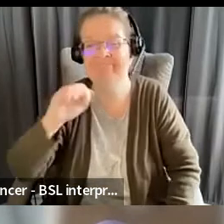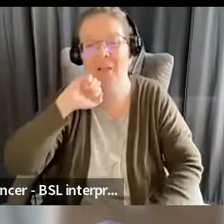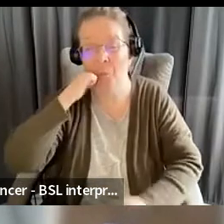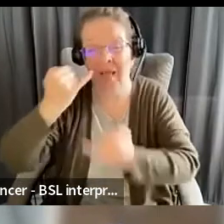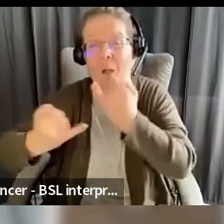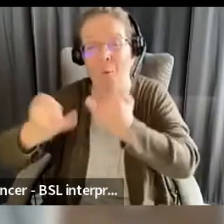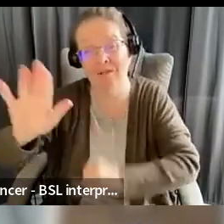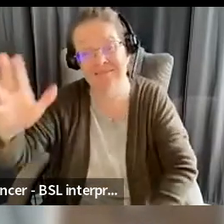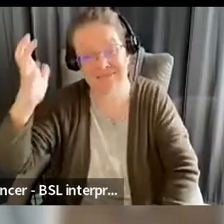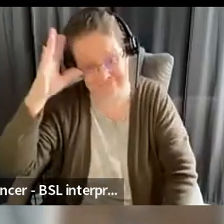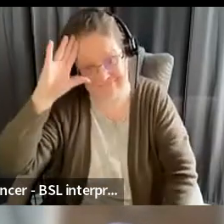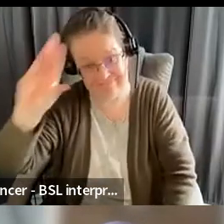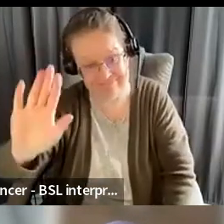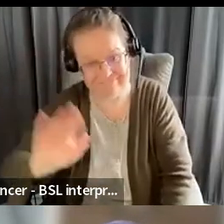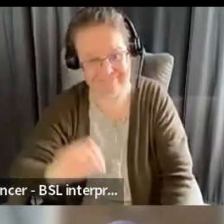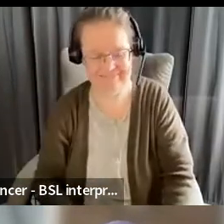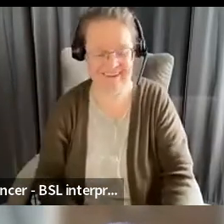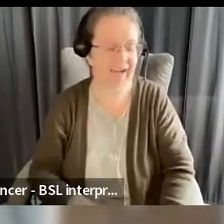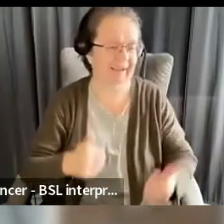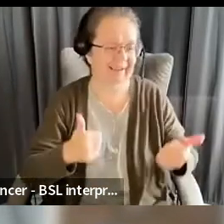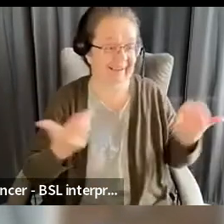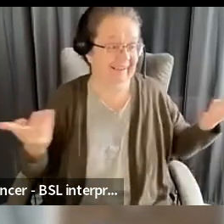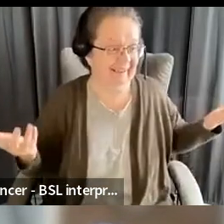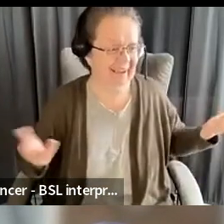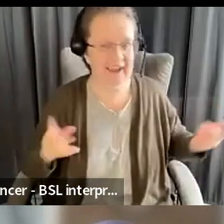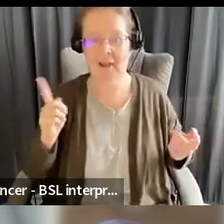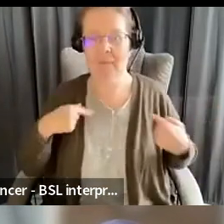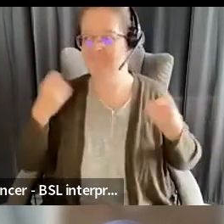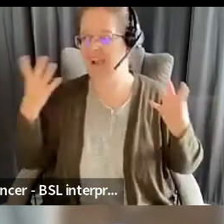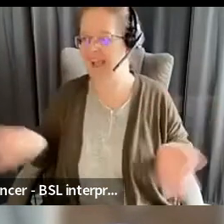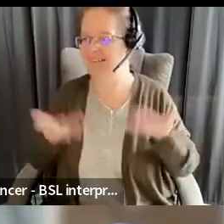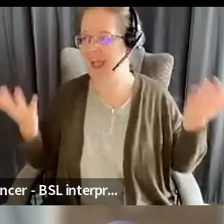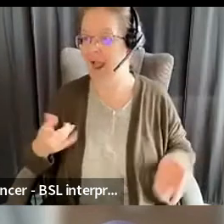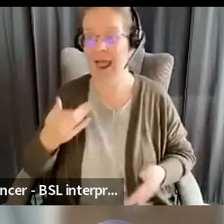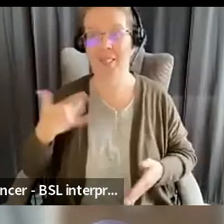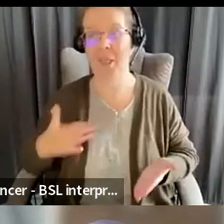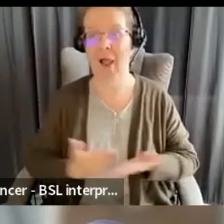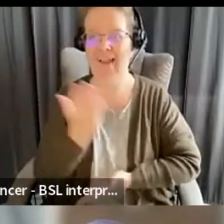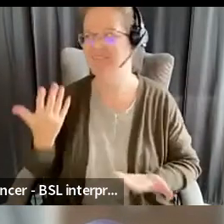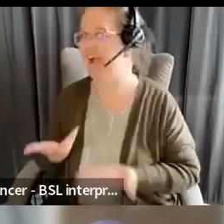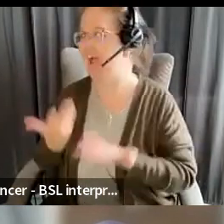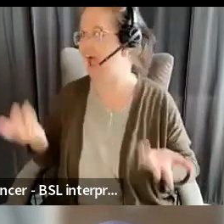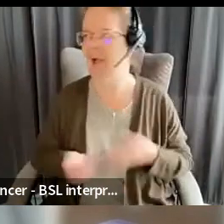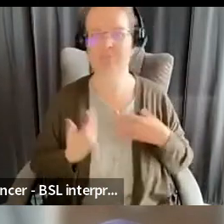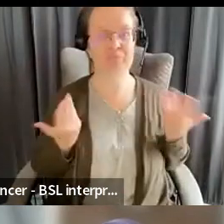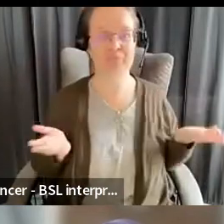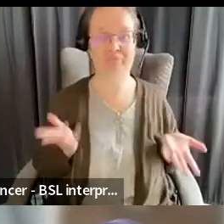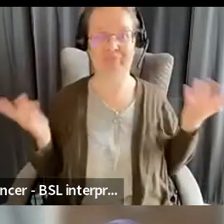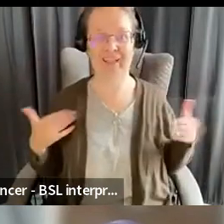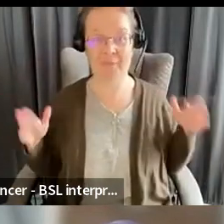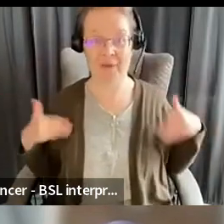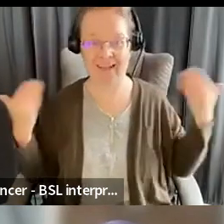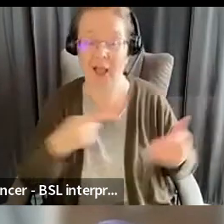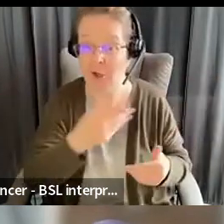it. Yeah, that's fine. What can you do when you forget live on air? But we'll move on. Well, did you want me to